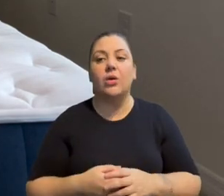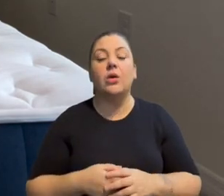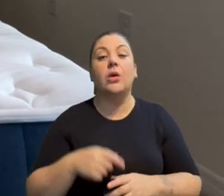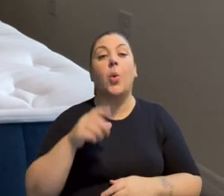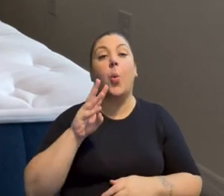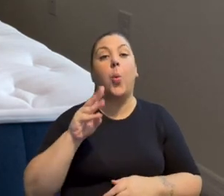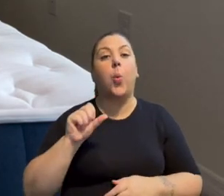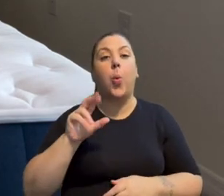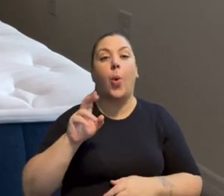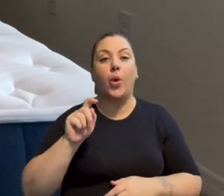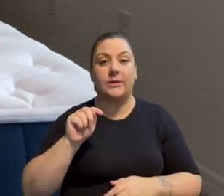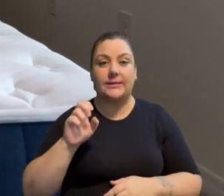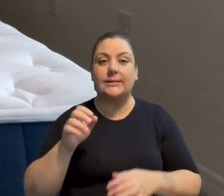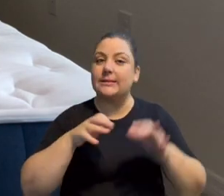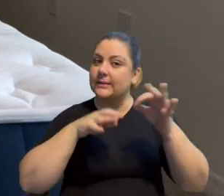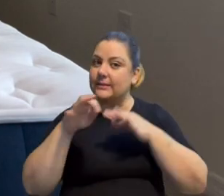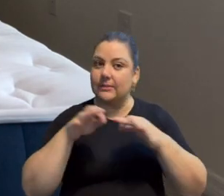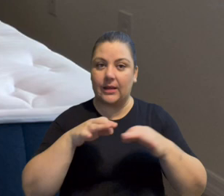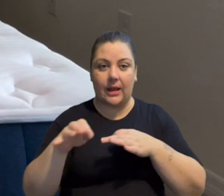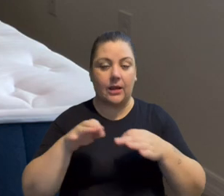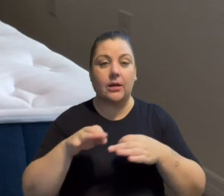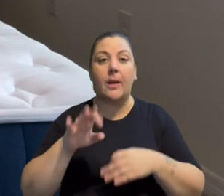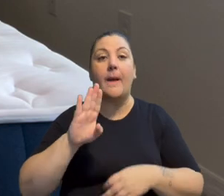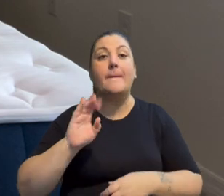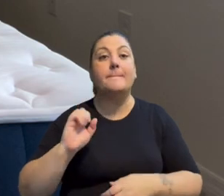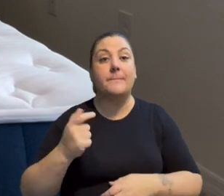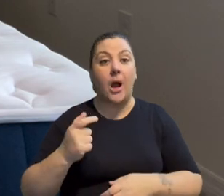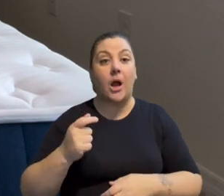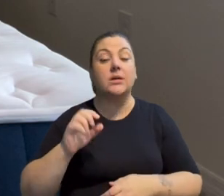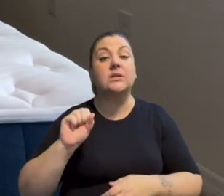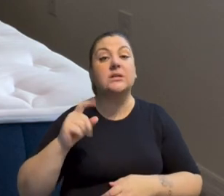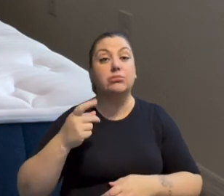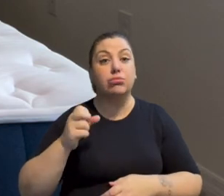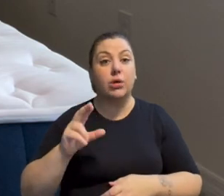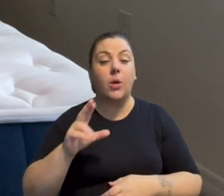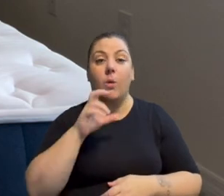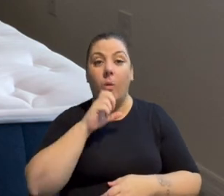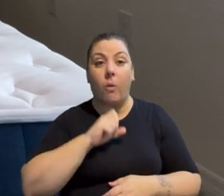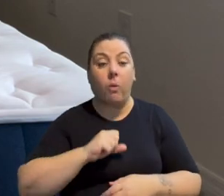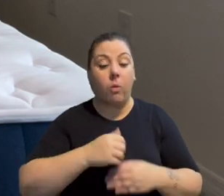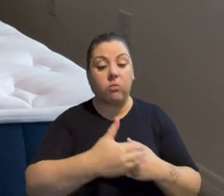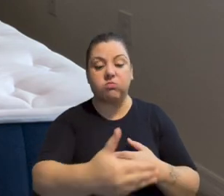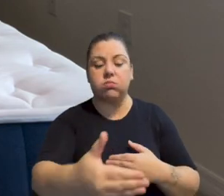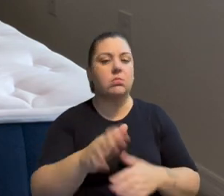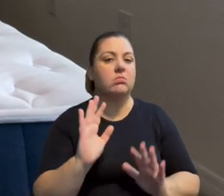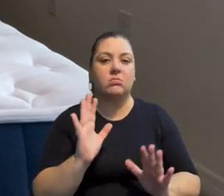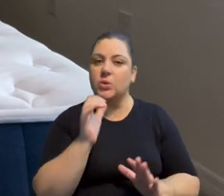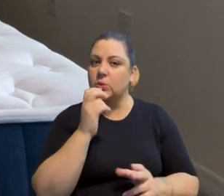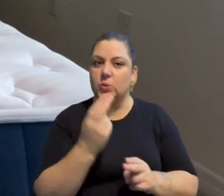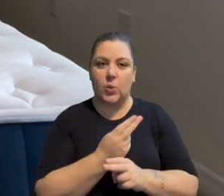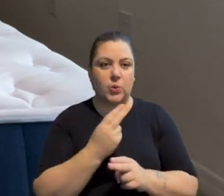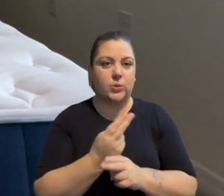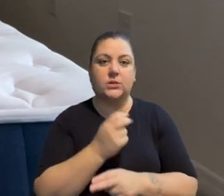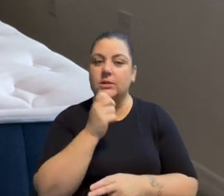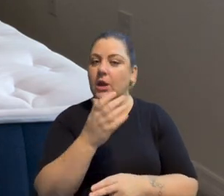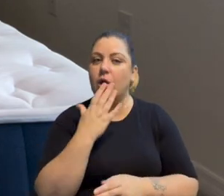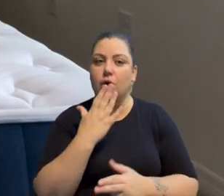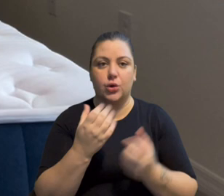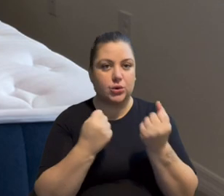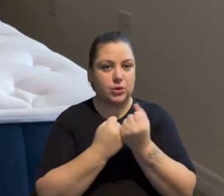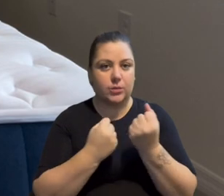in the warranty not to use the traditional box spring mattress, and that it's not sufficient support for